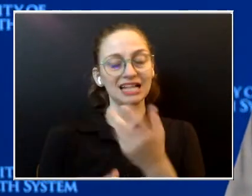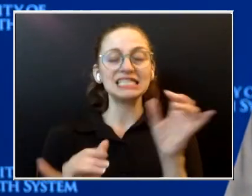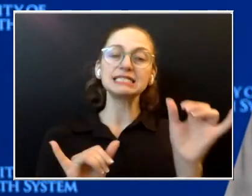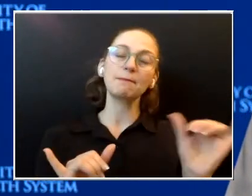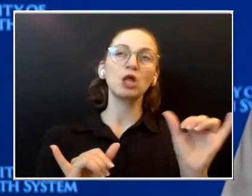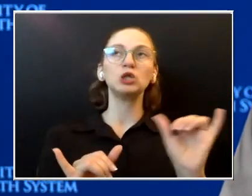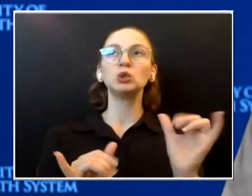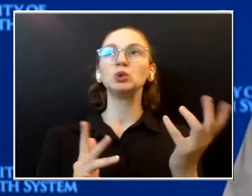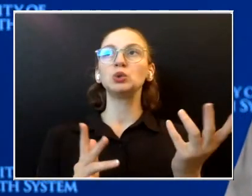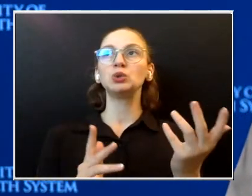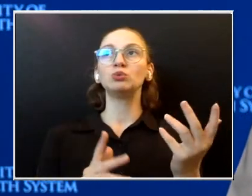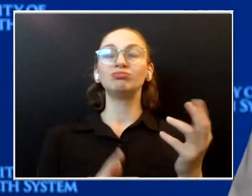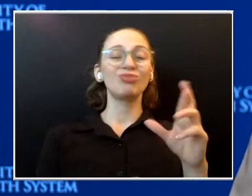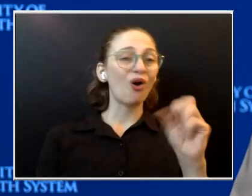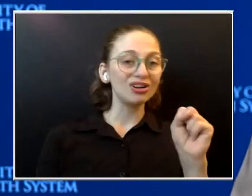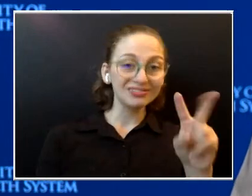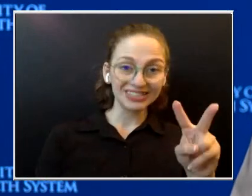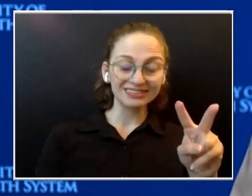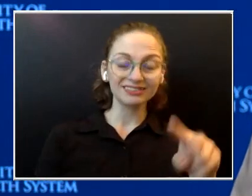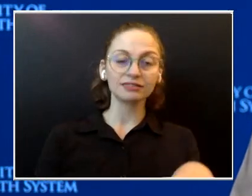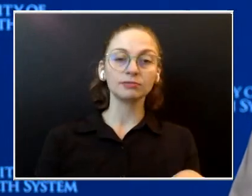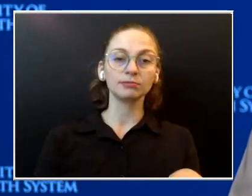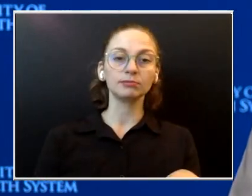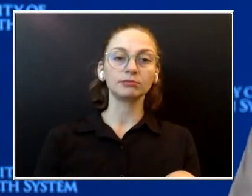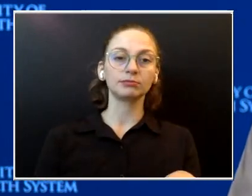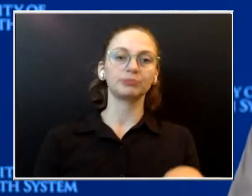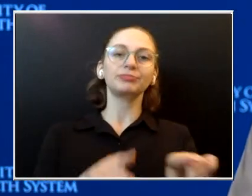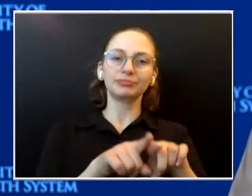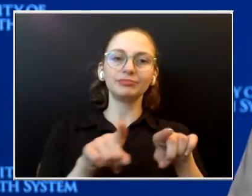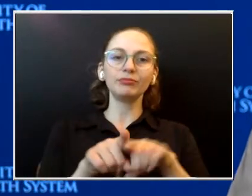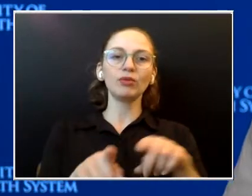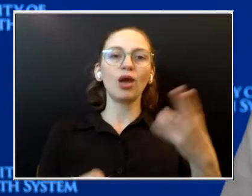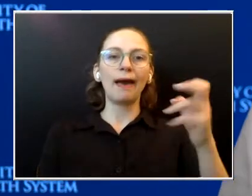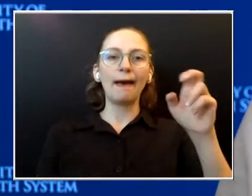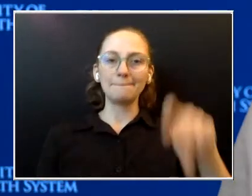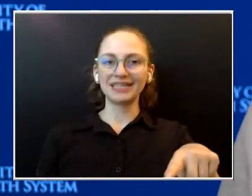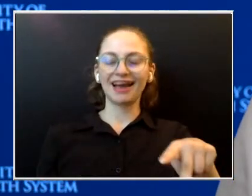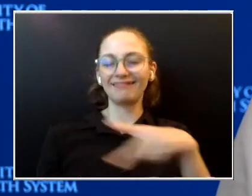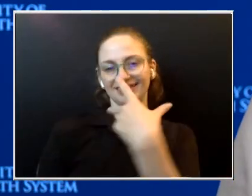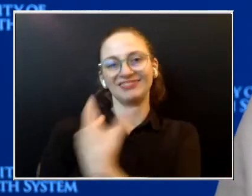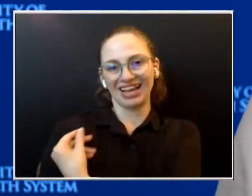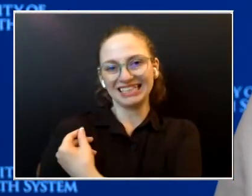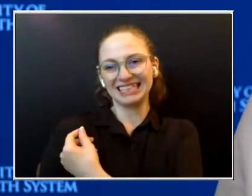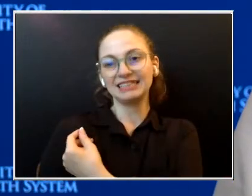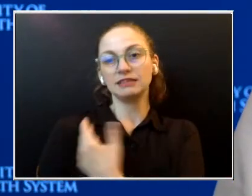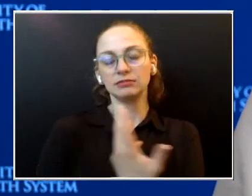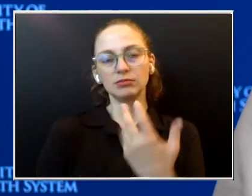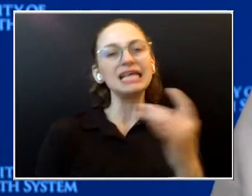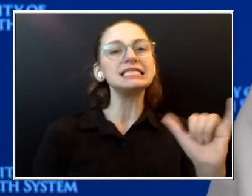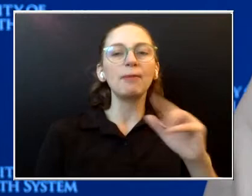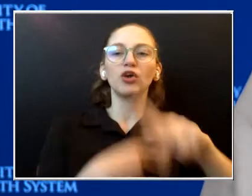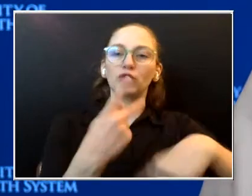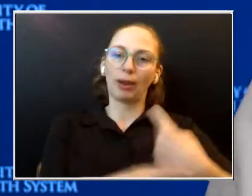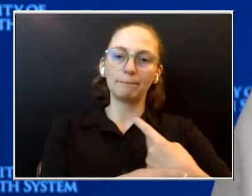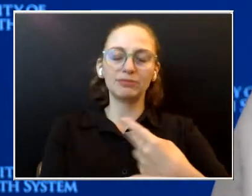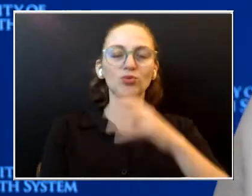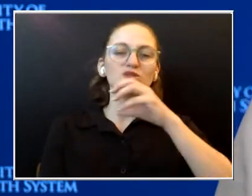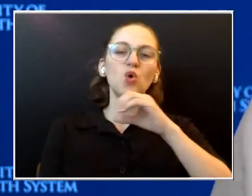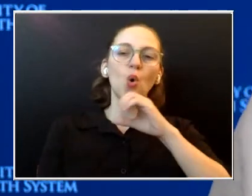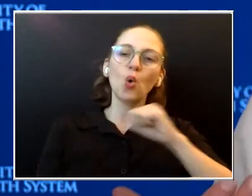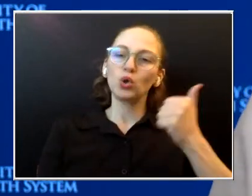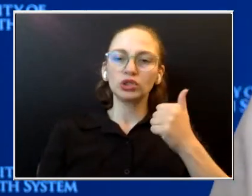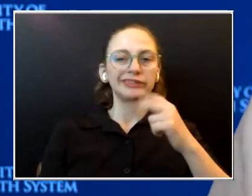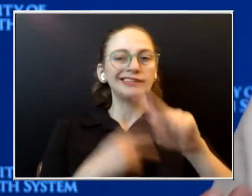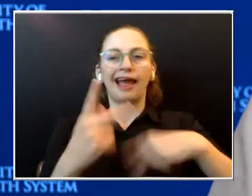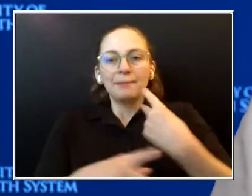RSV vaccine is, but also the hepatitis vaccines as well. So it's an older platform and technology, but it's still